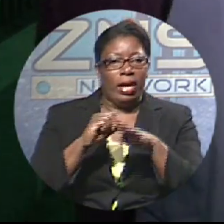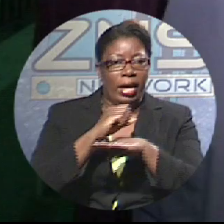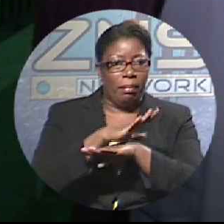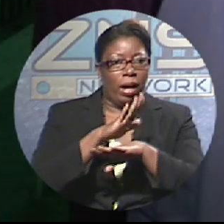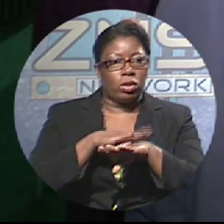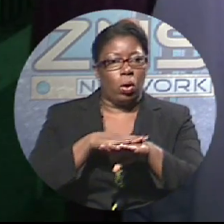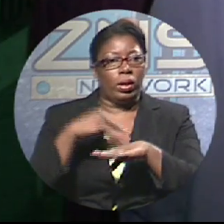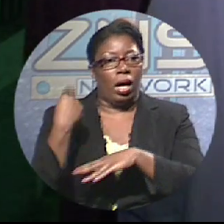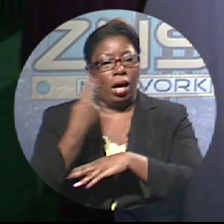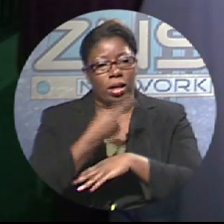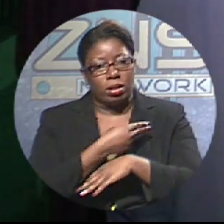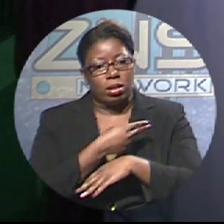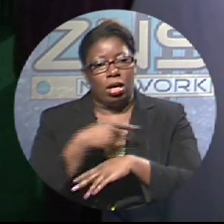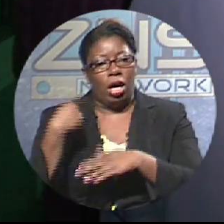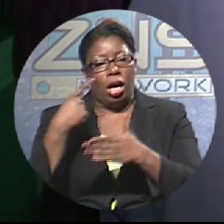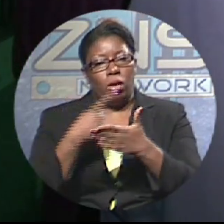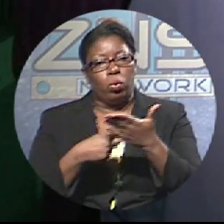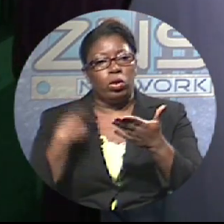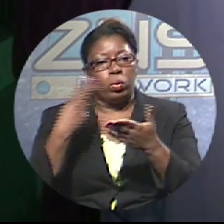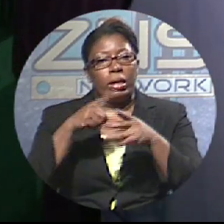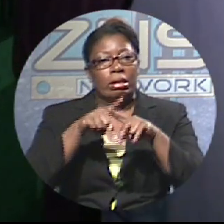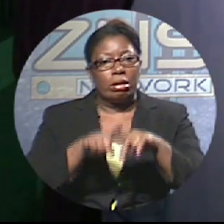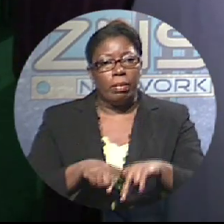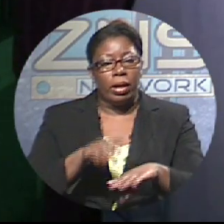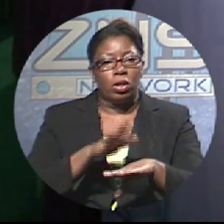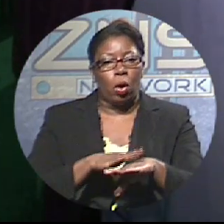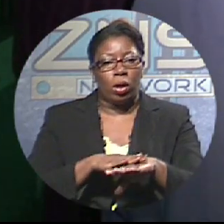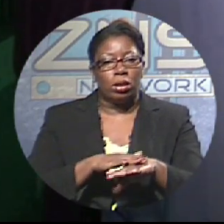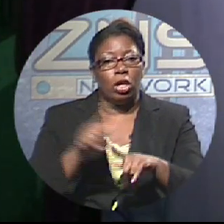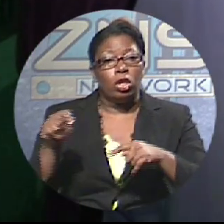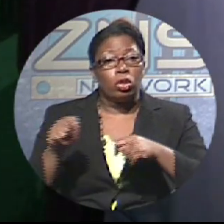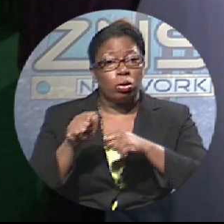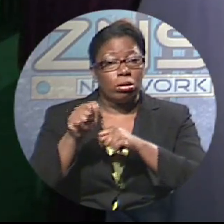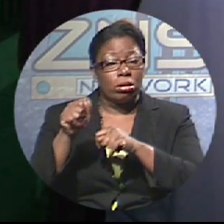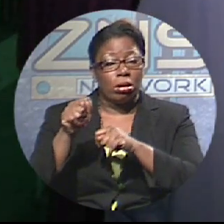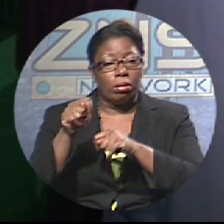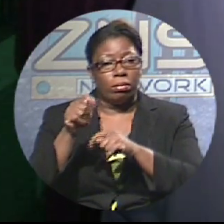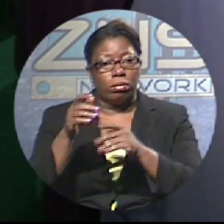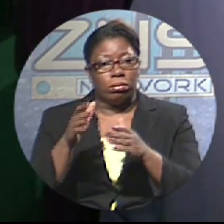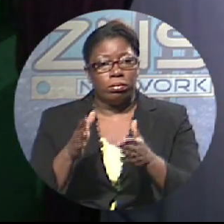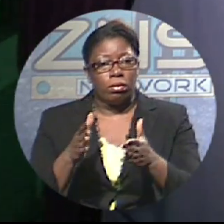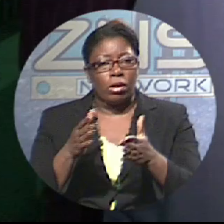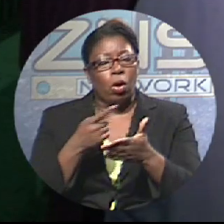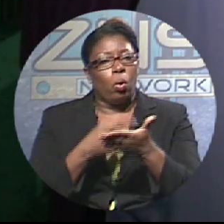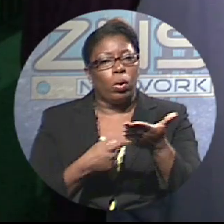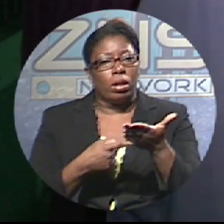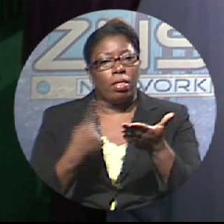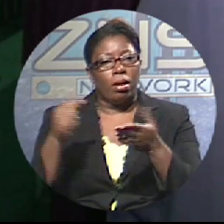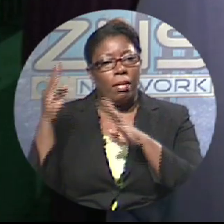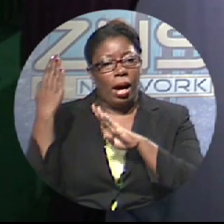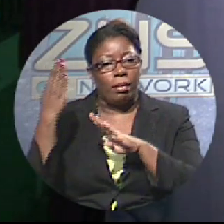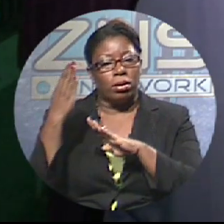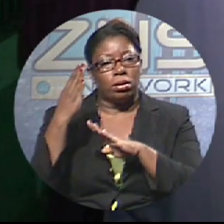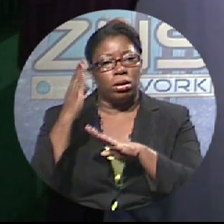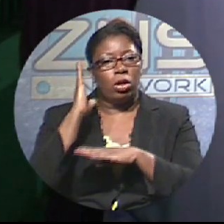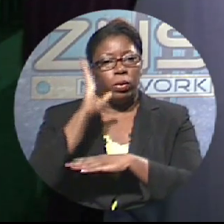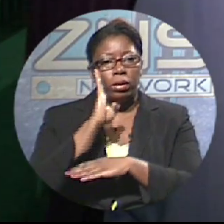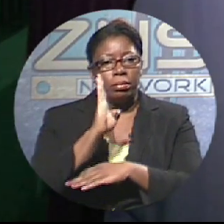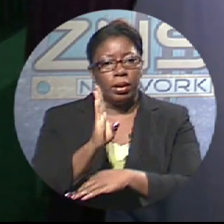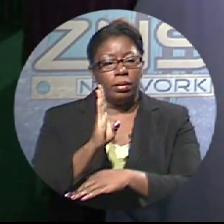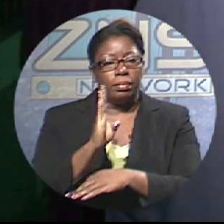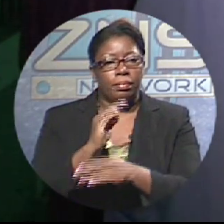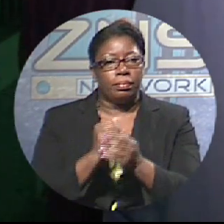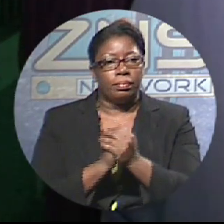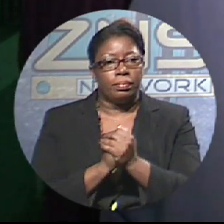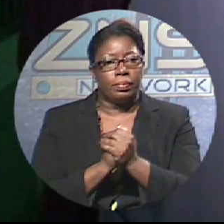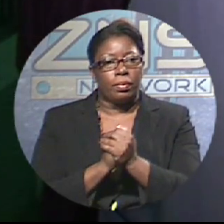And then the only thing we depend on is tourism. And if that stops, what's the Bahamas going to be? You know,